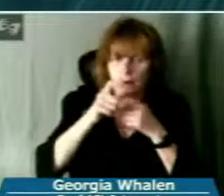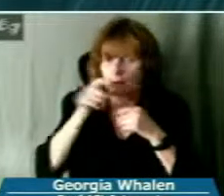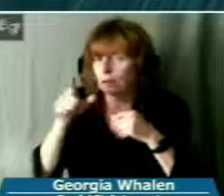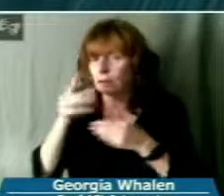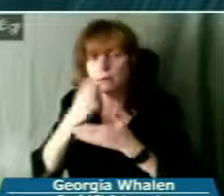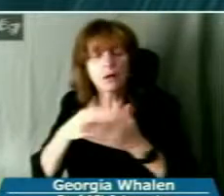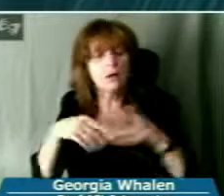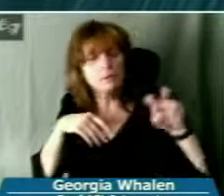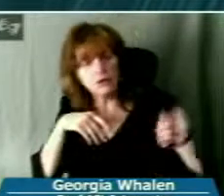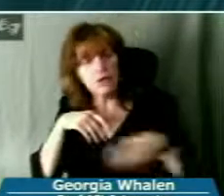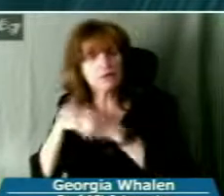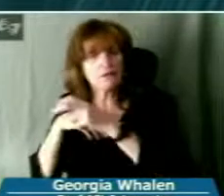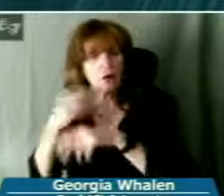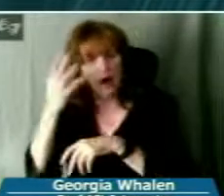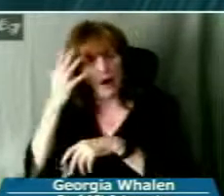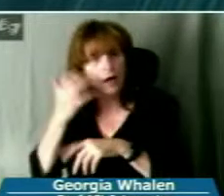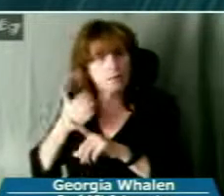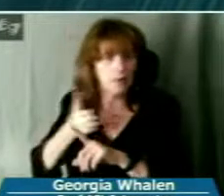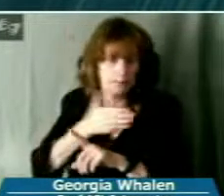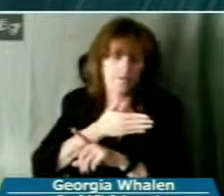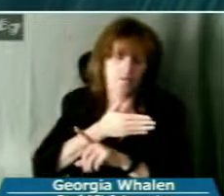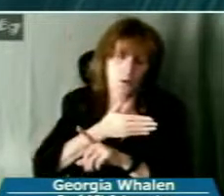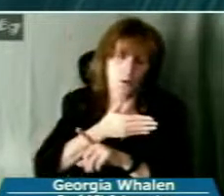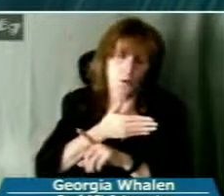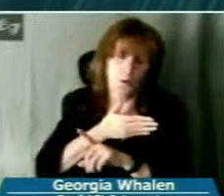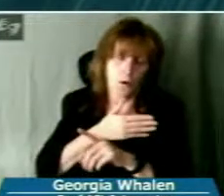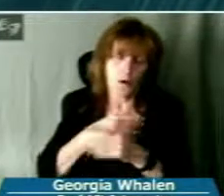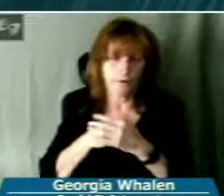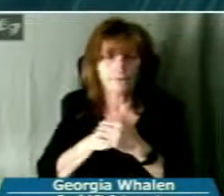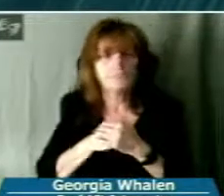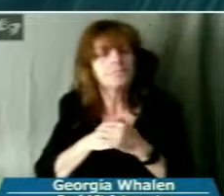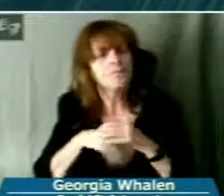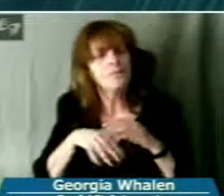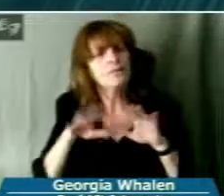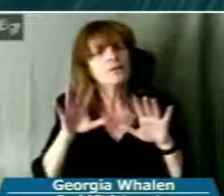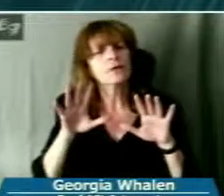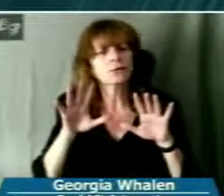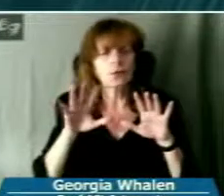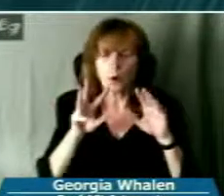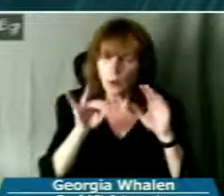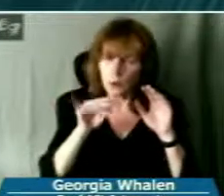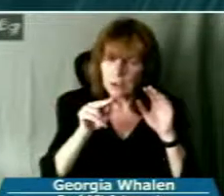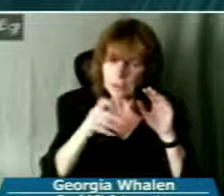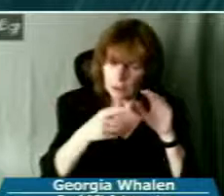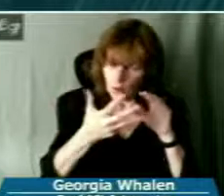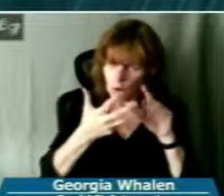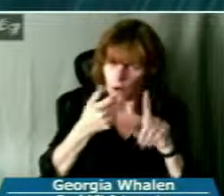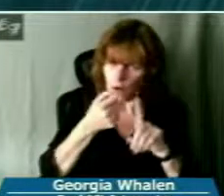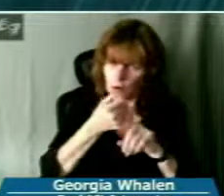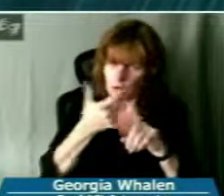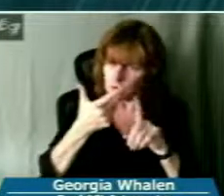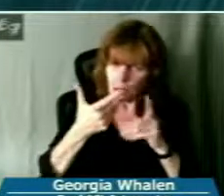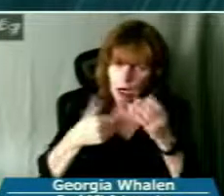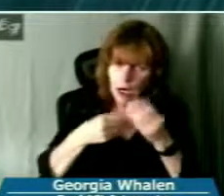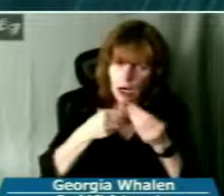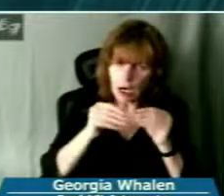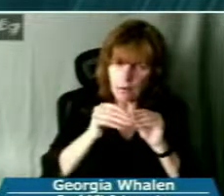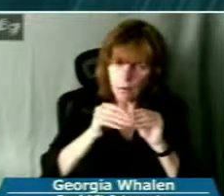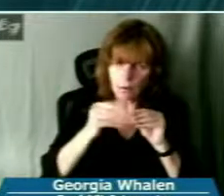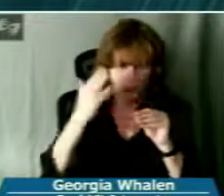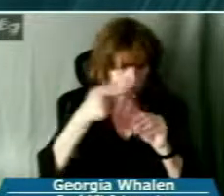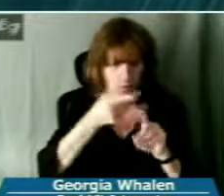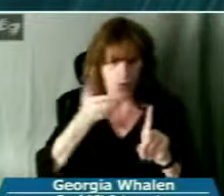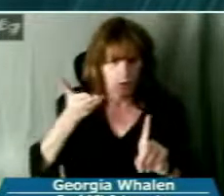I'm going to let you continue on with just a few, because I know you had a few of those choice comments in terms of what could work better in terms of